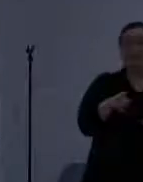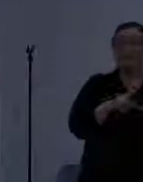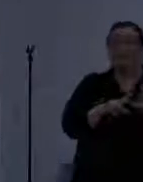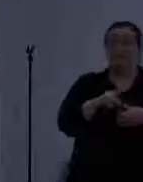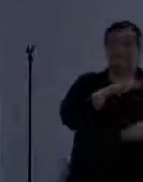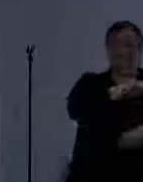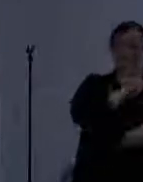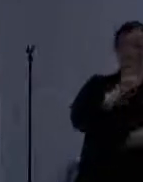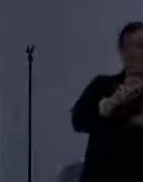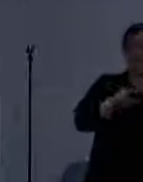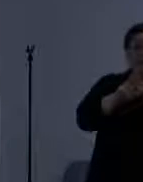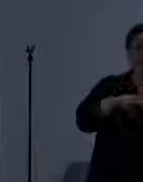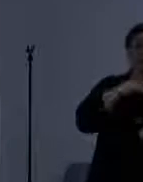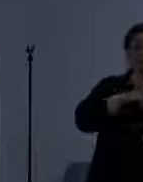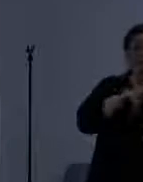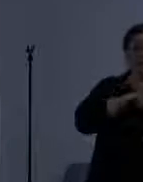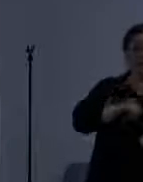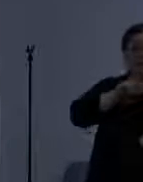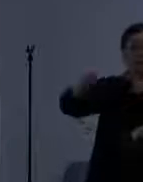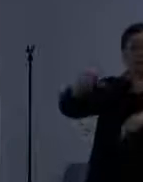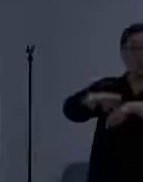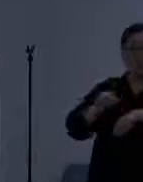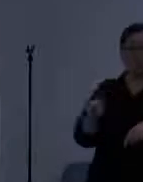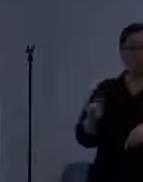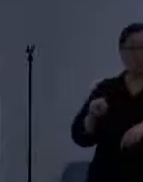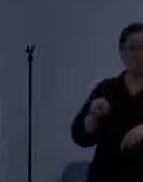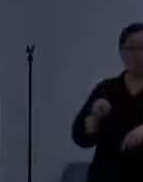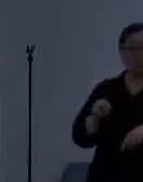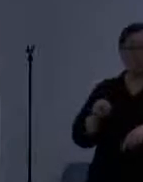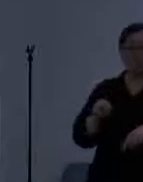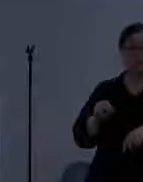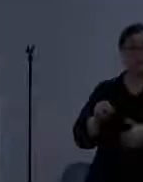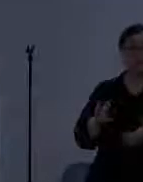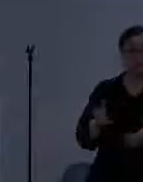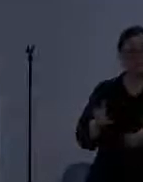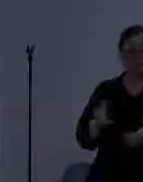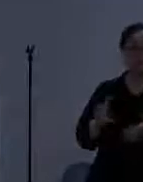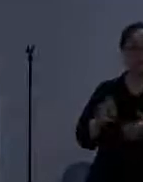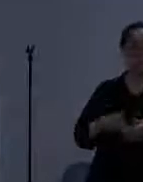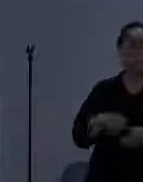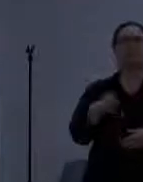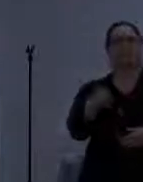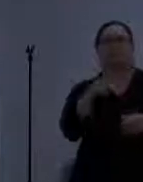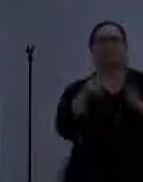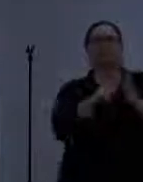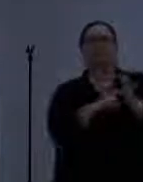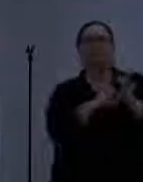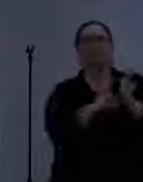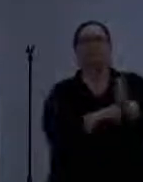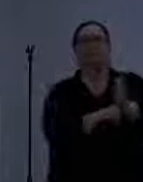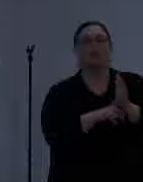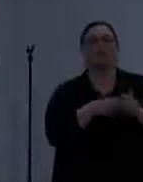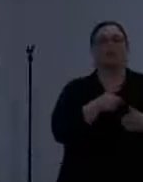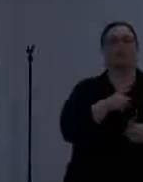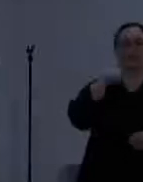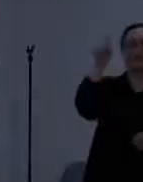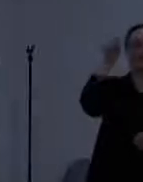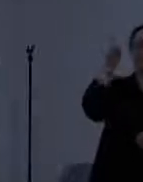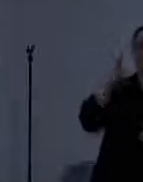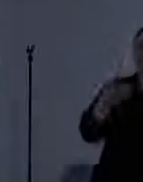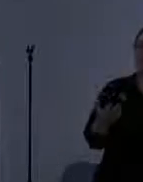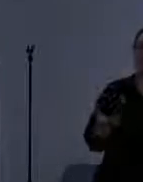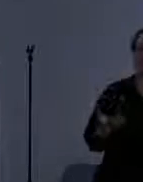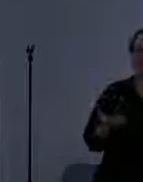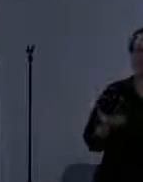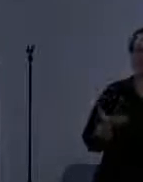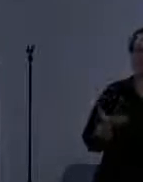be contacted. Yeah. What about civil? At this point in time, it would